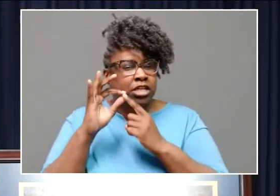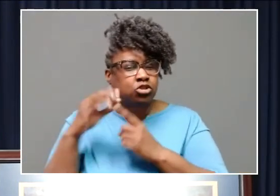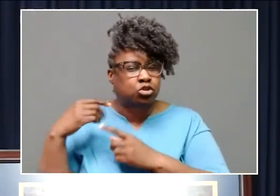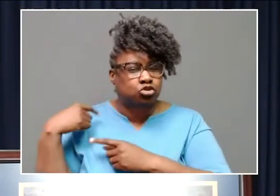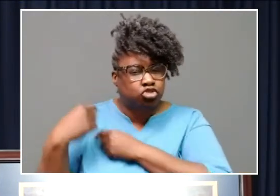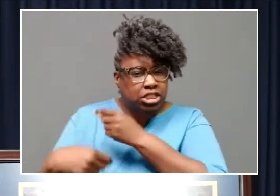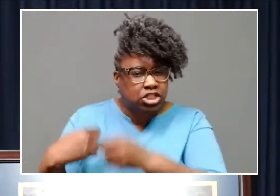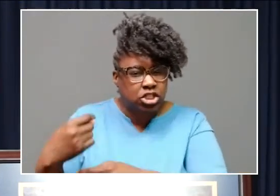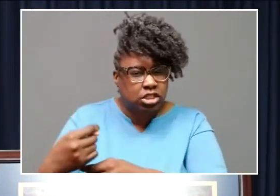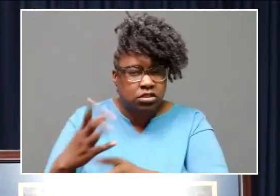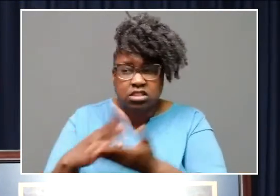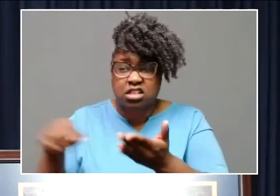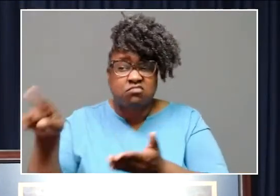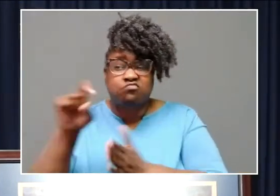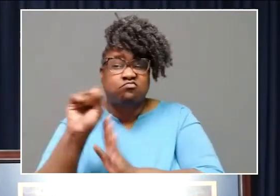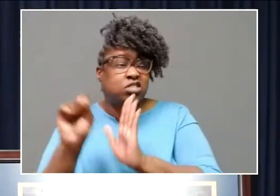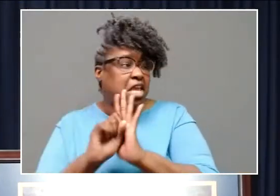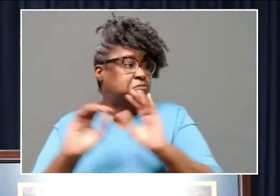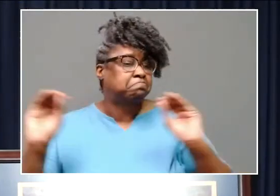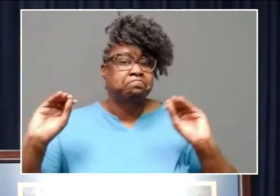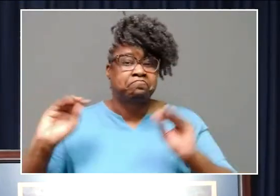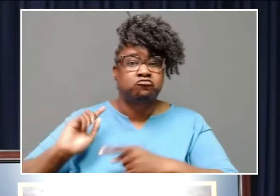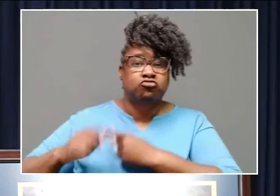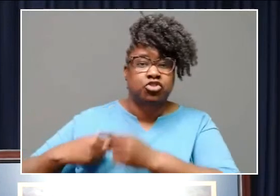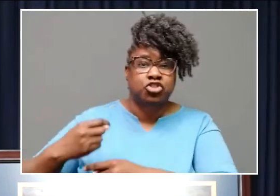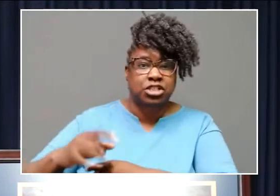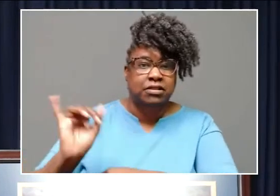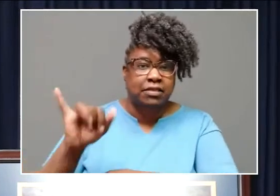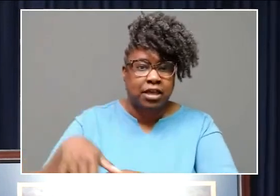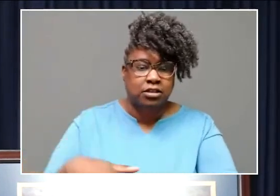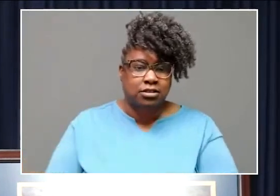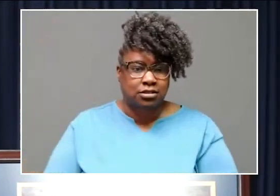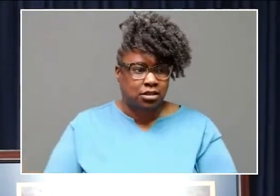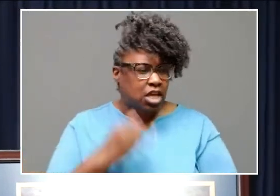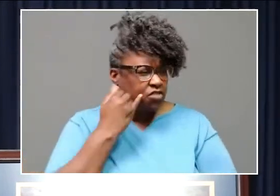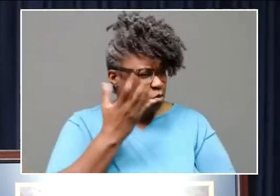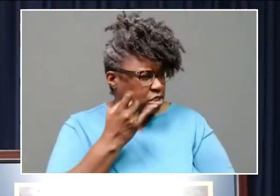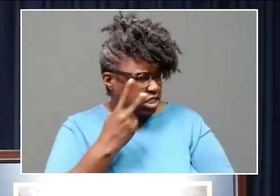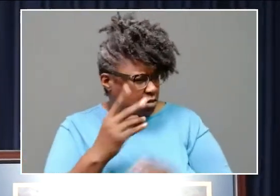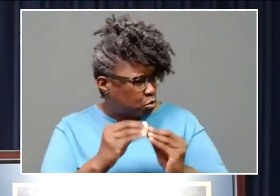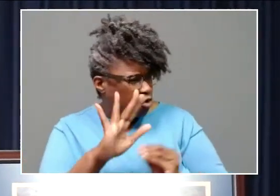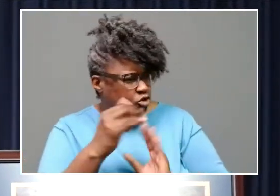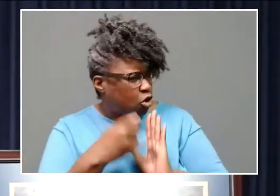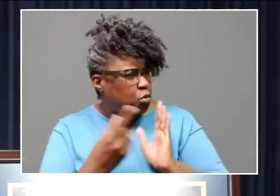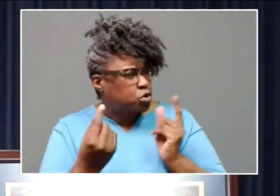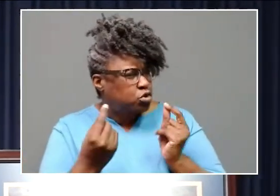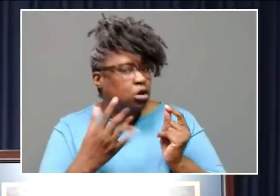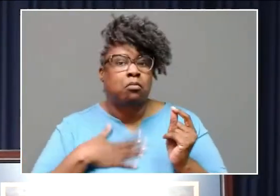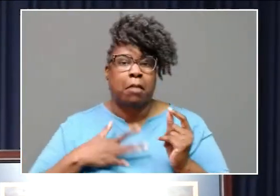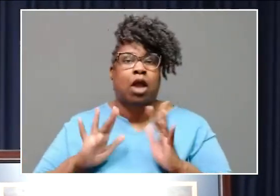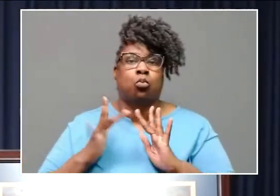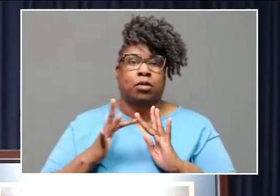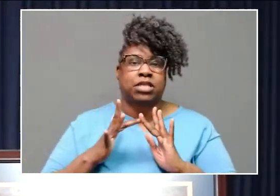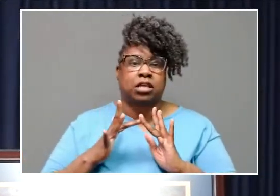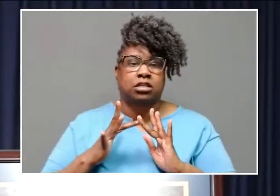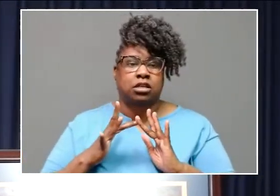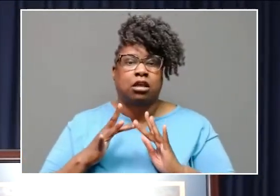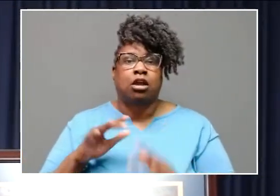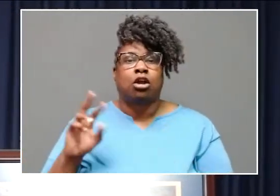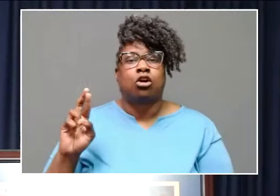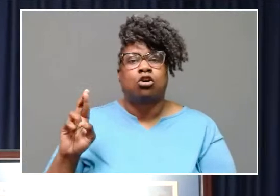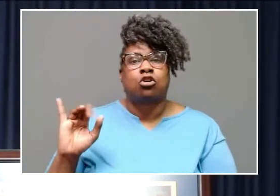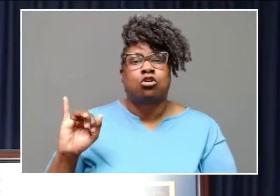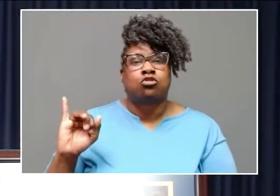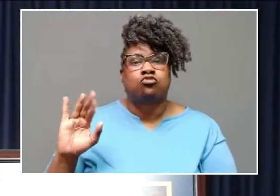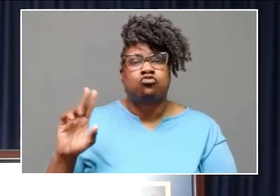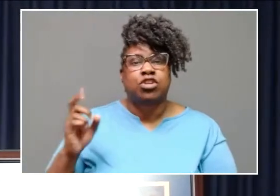that. So Richard, if other people want to see other of your works of art, how do Right. they do it? Yeah, I have a website. You can actually just Google Richard Sullivan Art. I'm